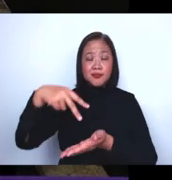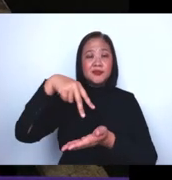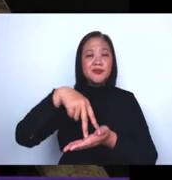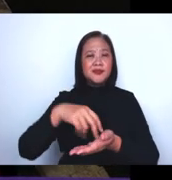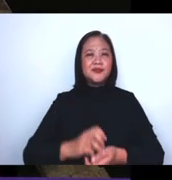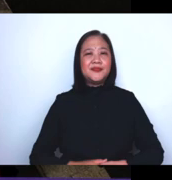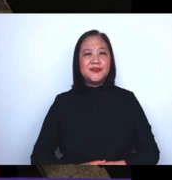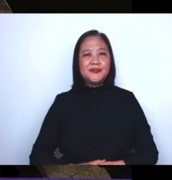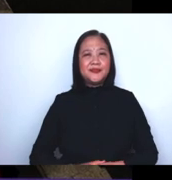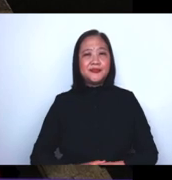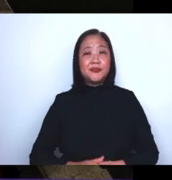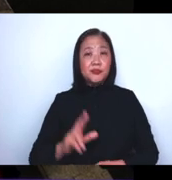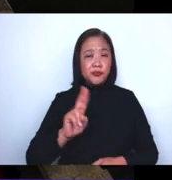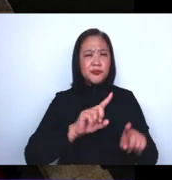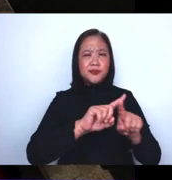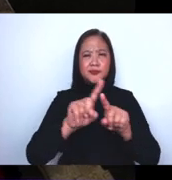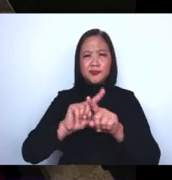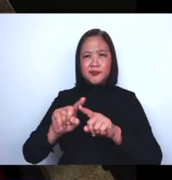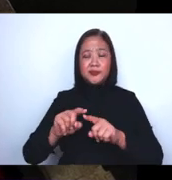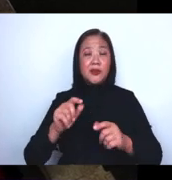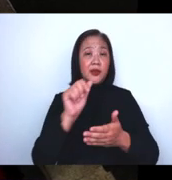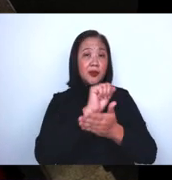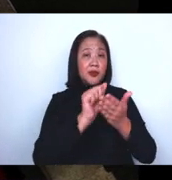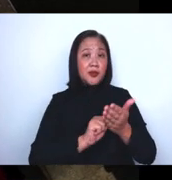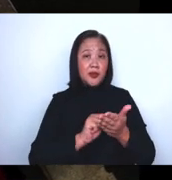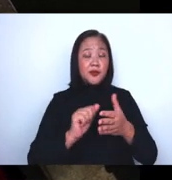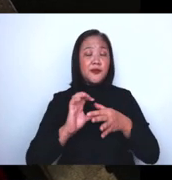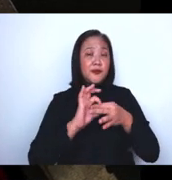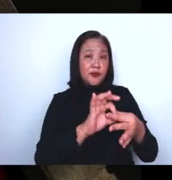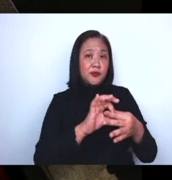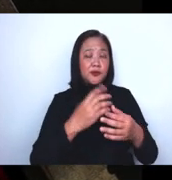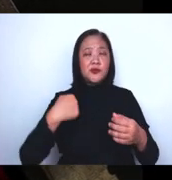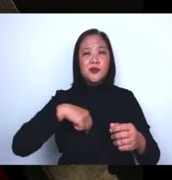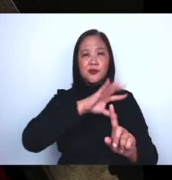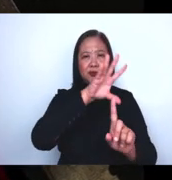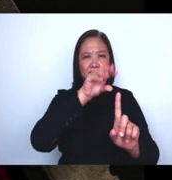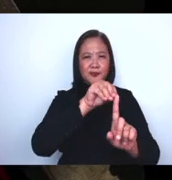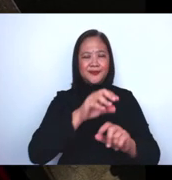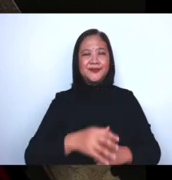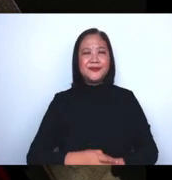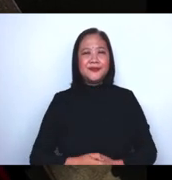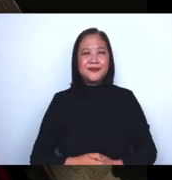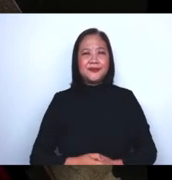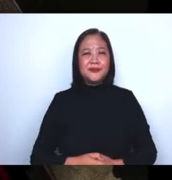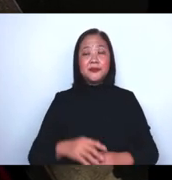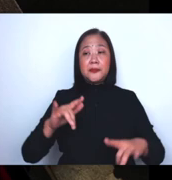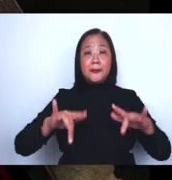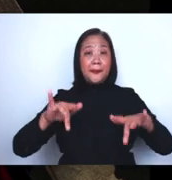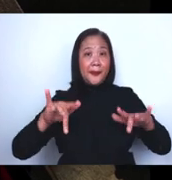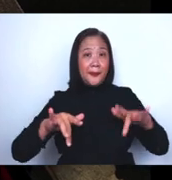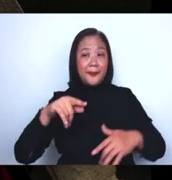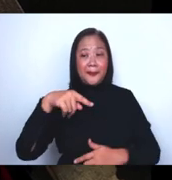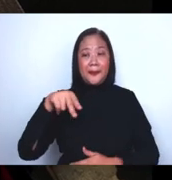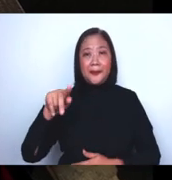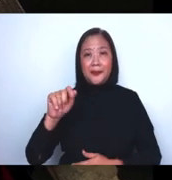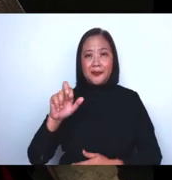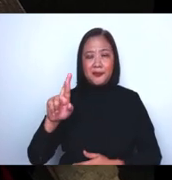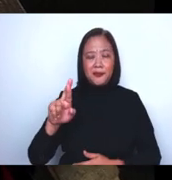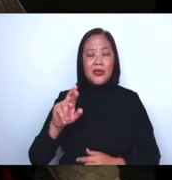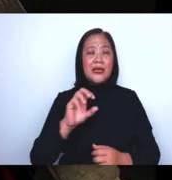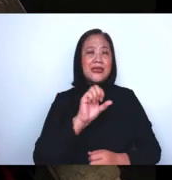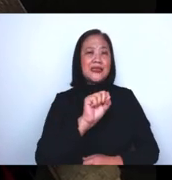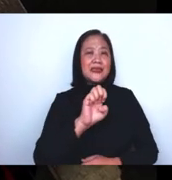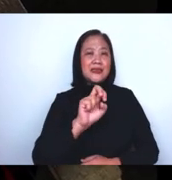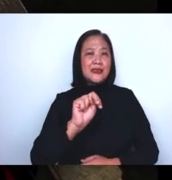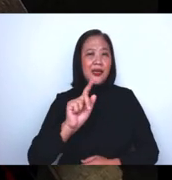resurrection, using different art forms connected to our culture, puppetry, cenaculo,